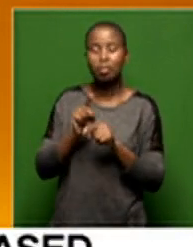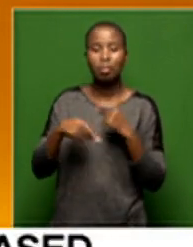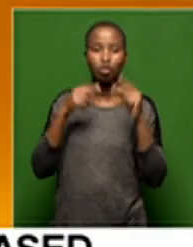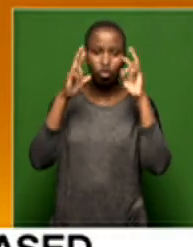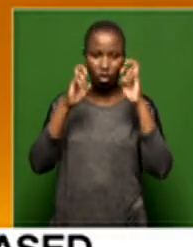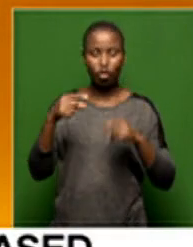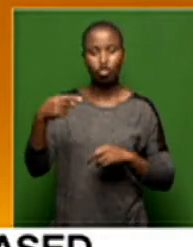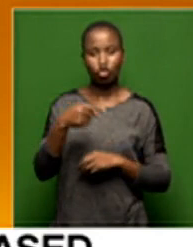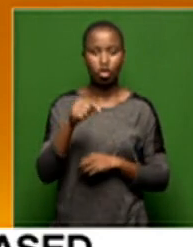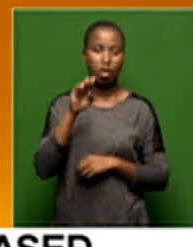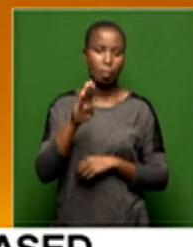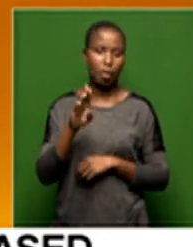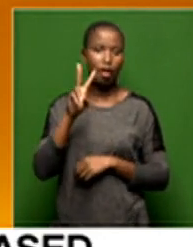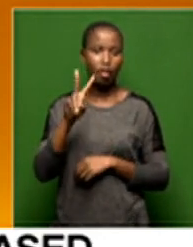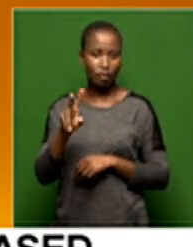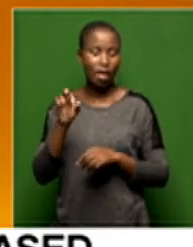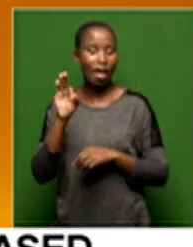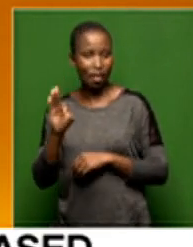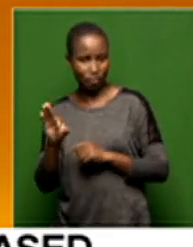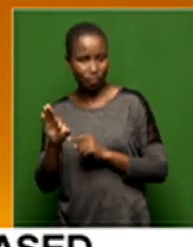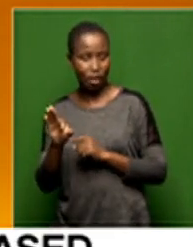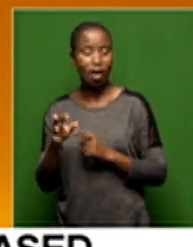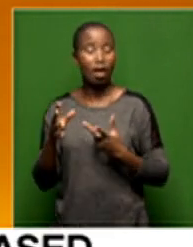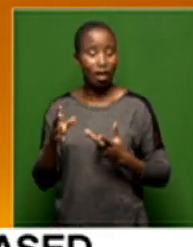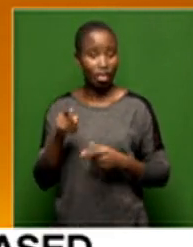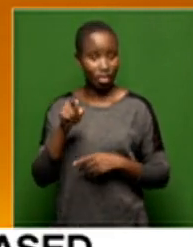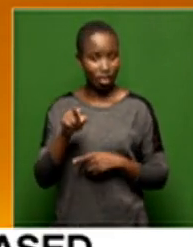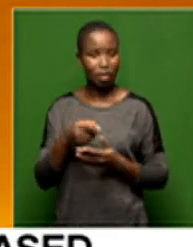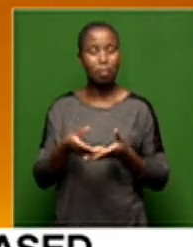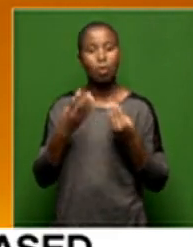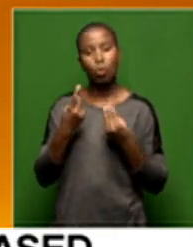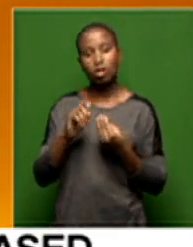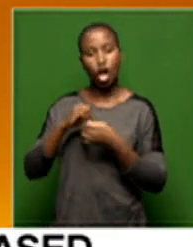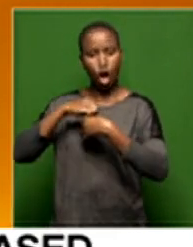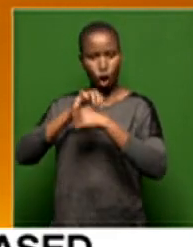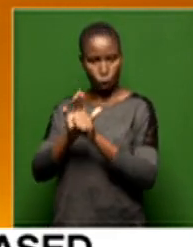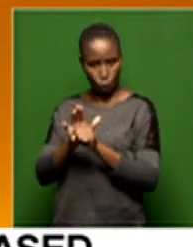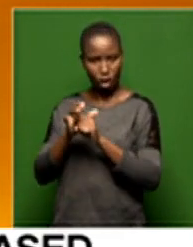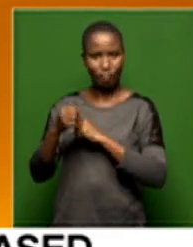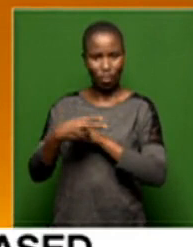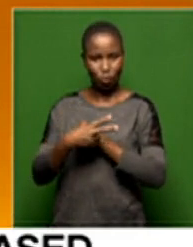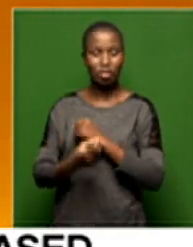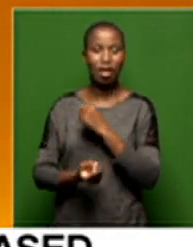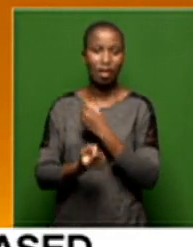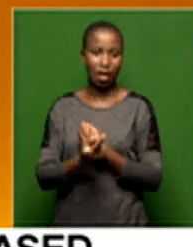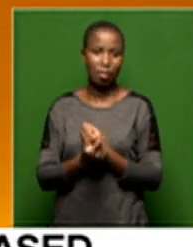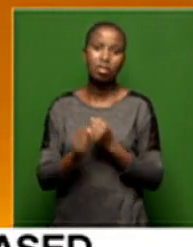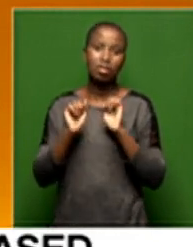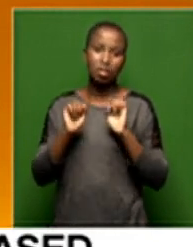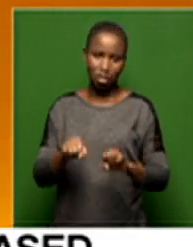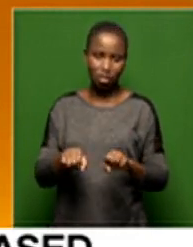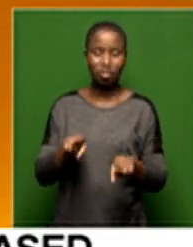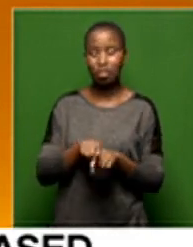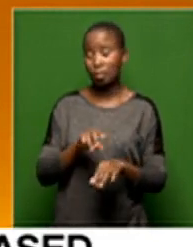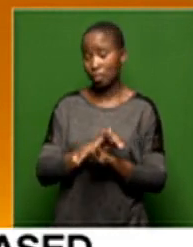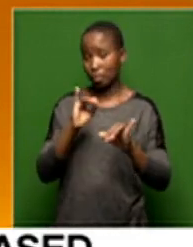violence and femicide. This under the existing tension and coronavirus, which has honestly exacerbated inequality in the